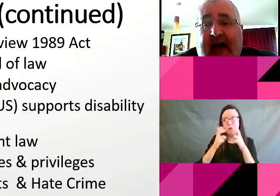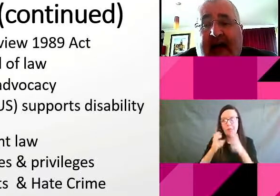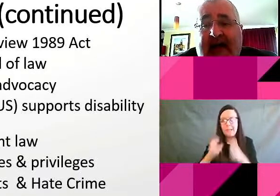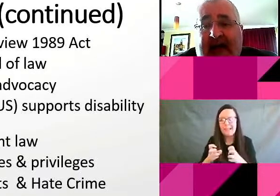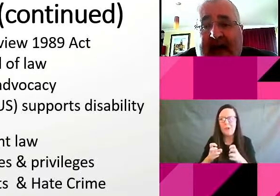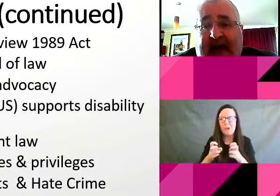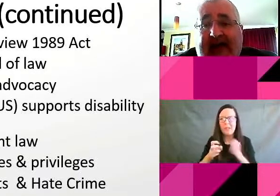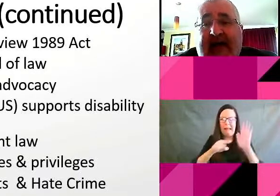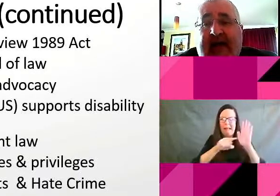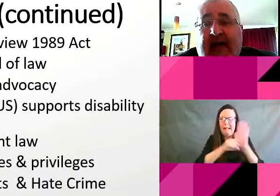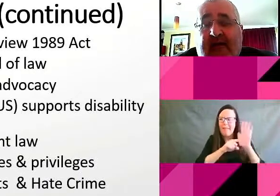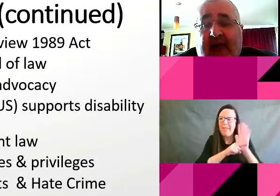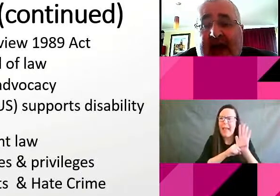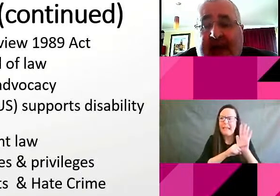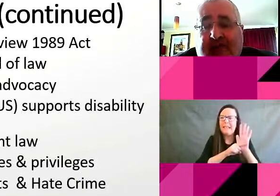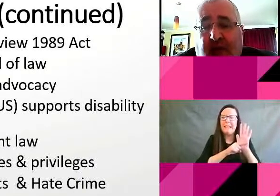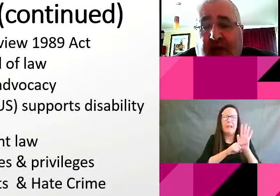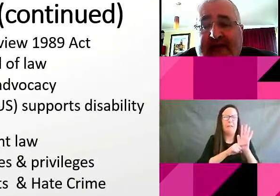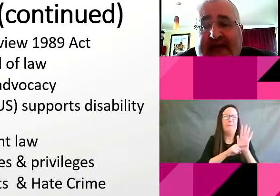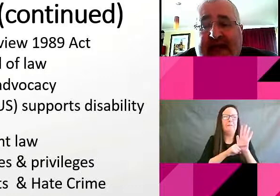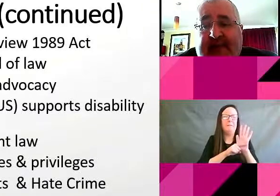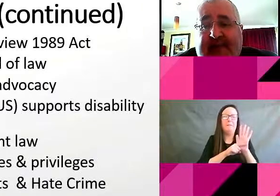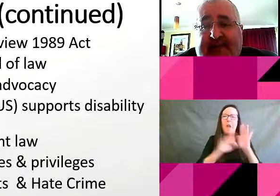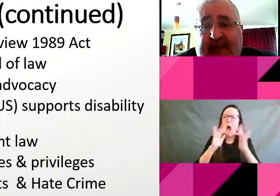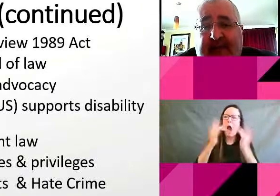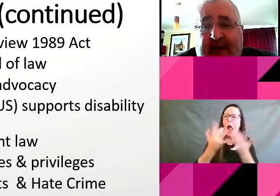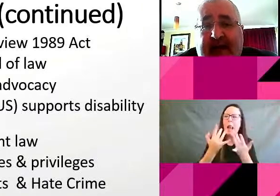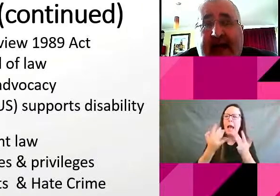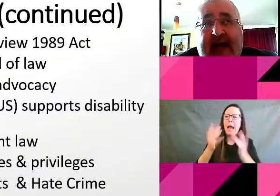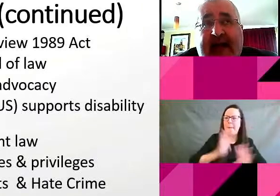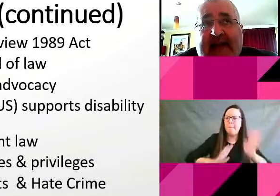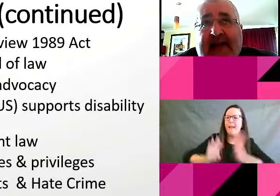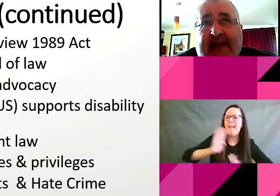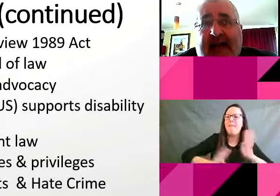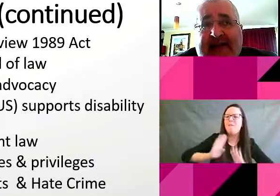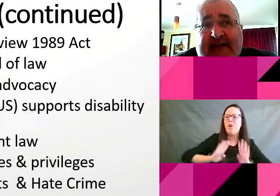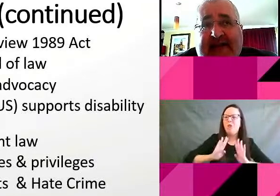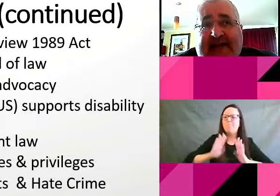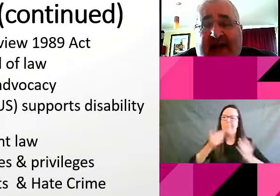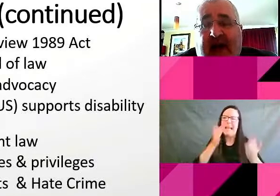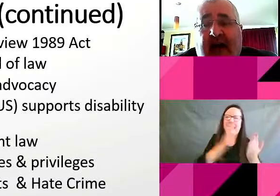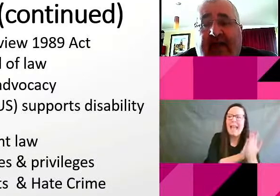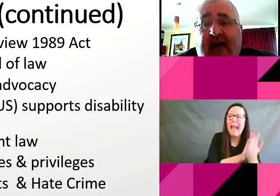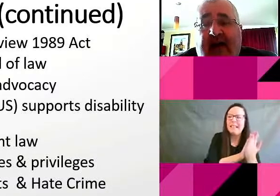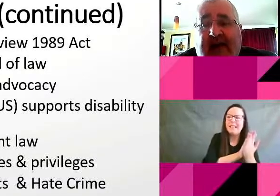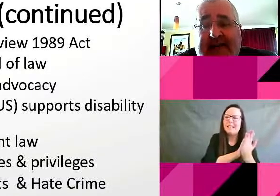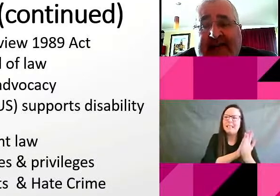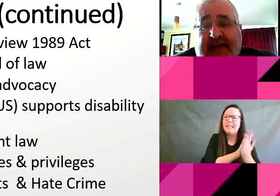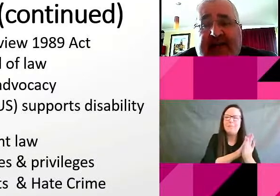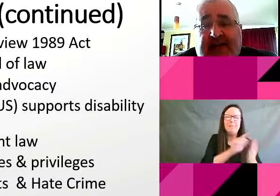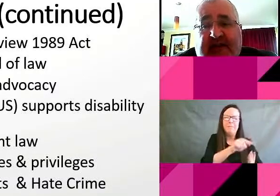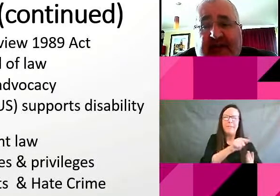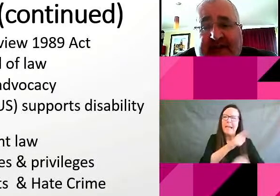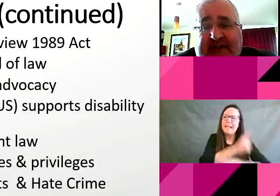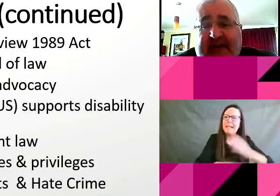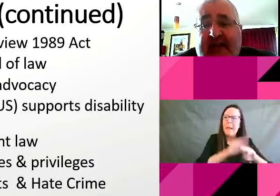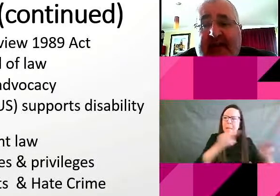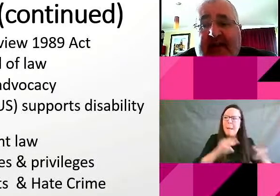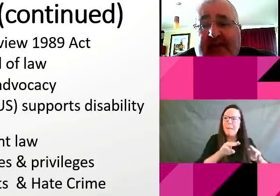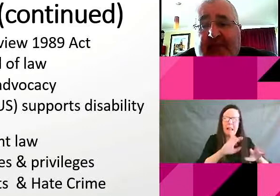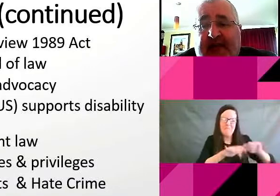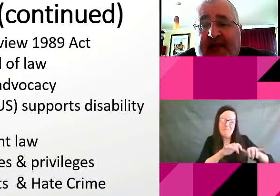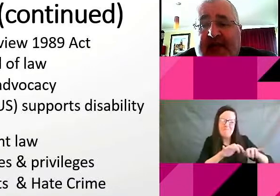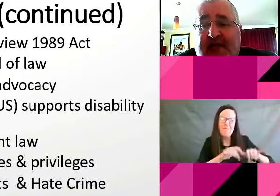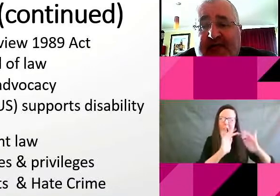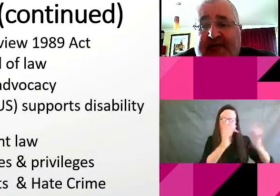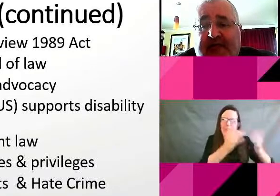discourse online towards disabled people in the context of austerity cuts